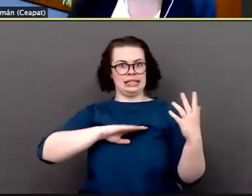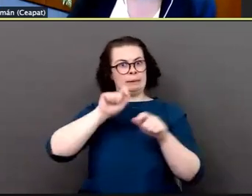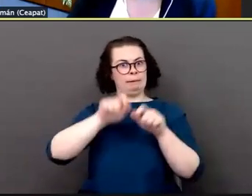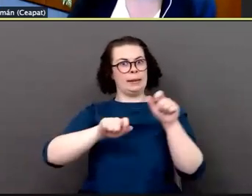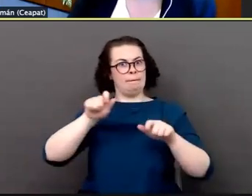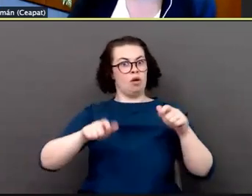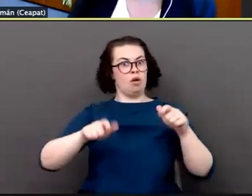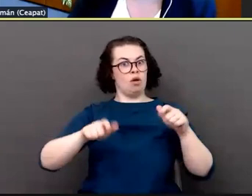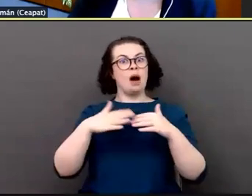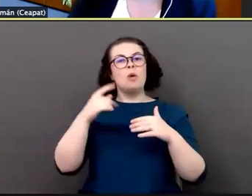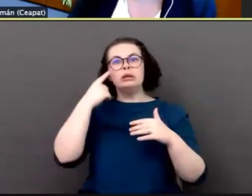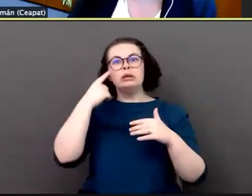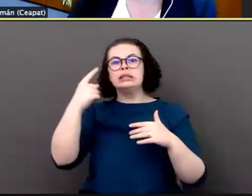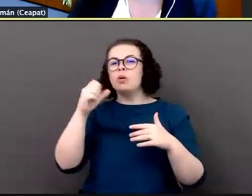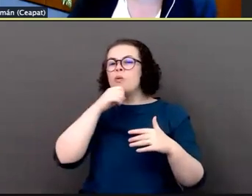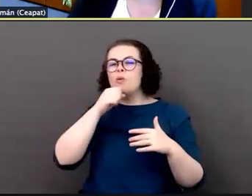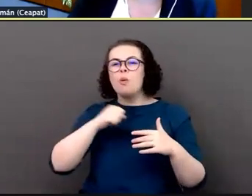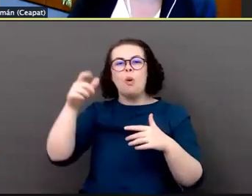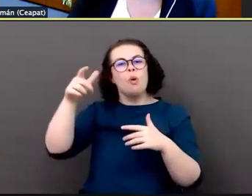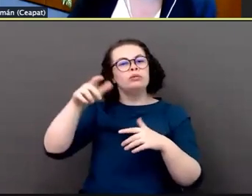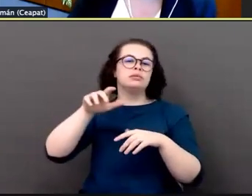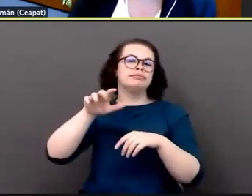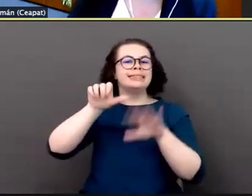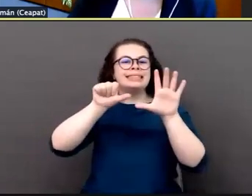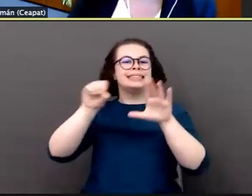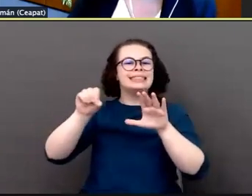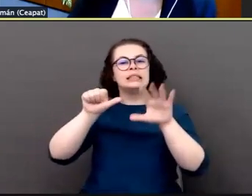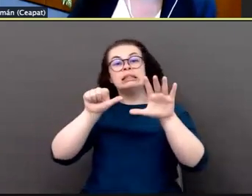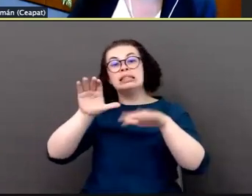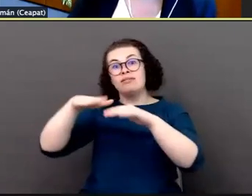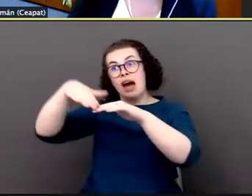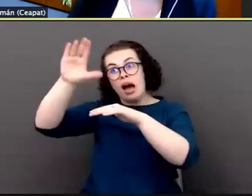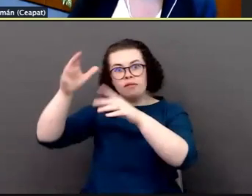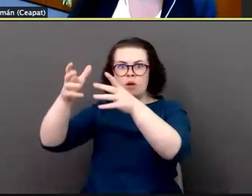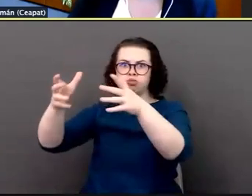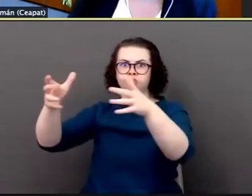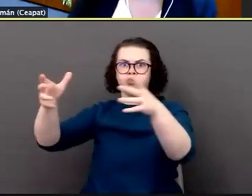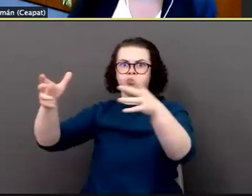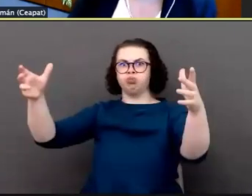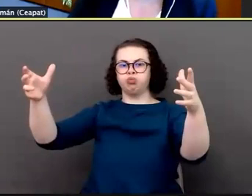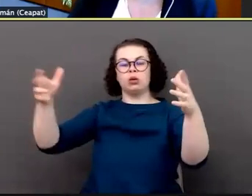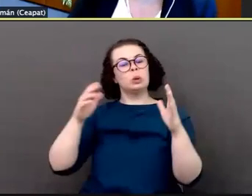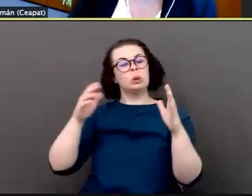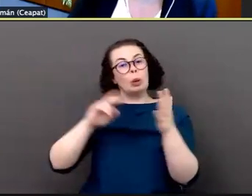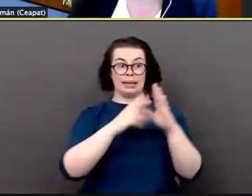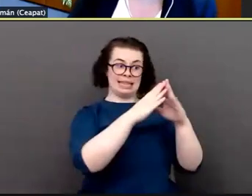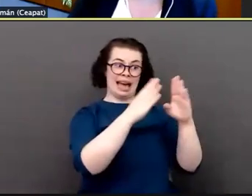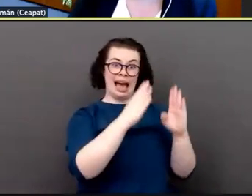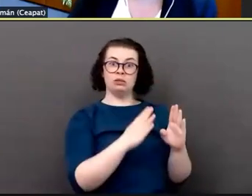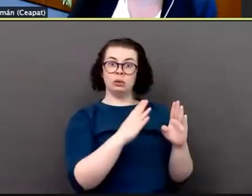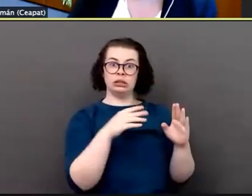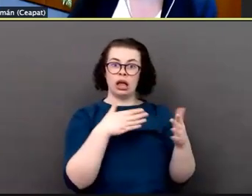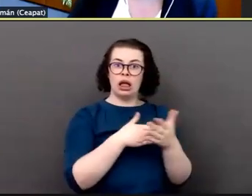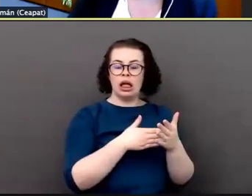population and the need to migrate from institutionalized housing models to